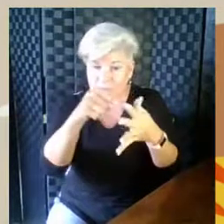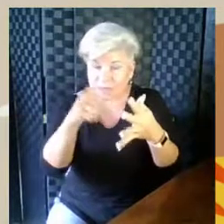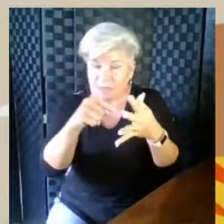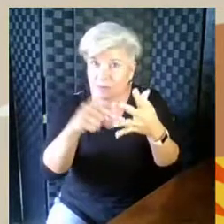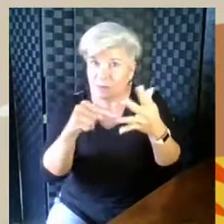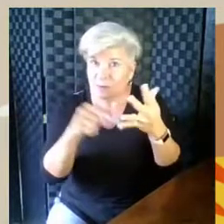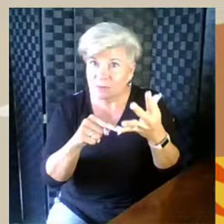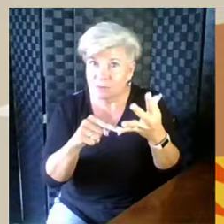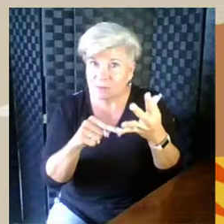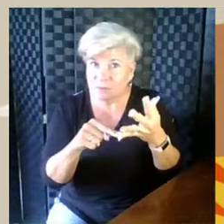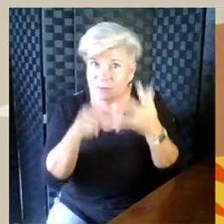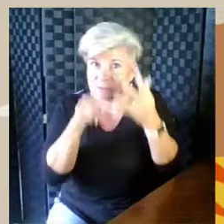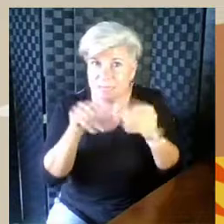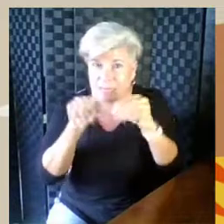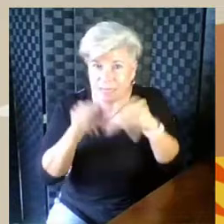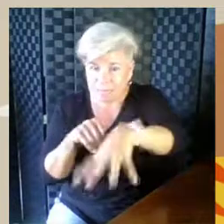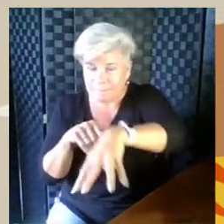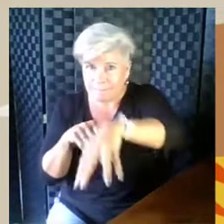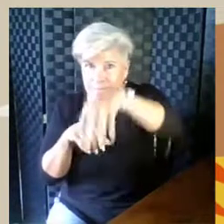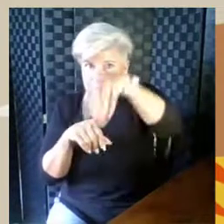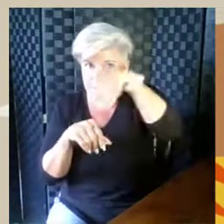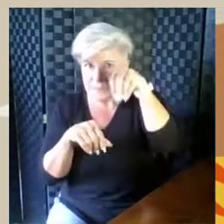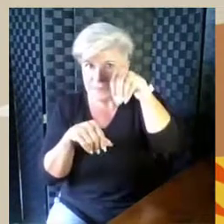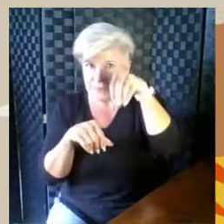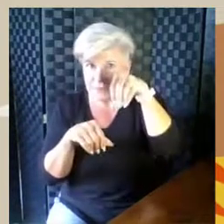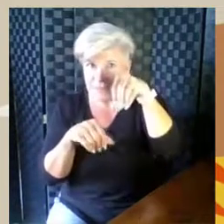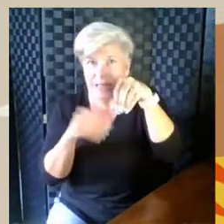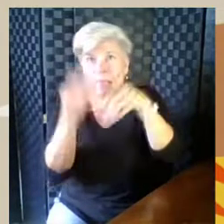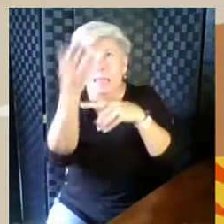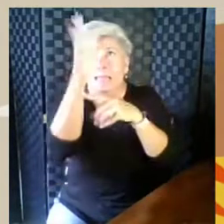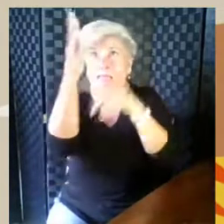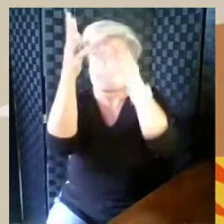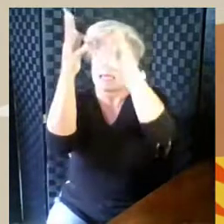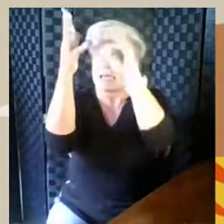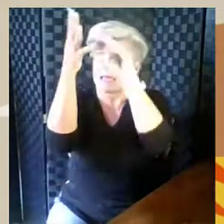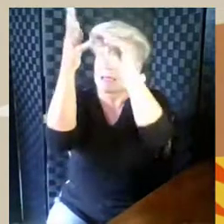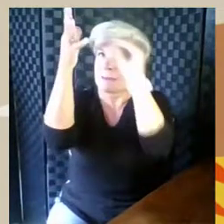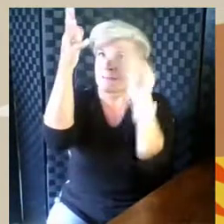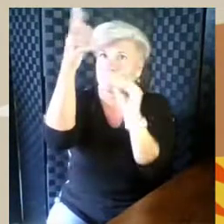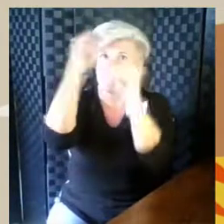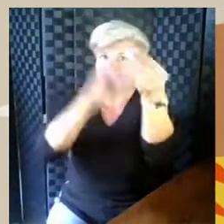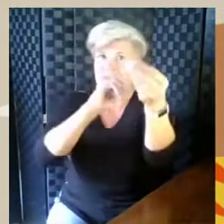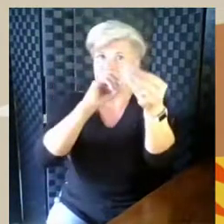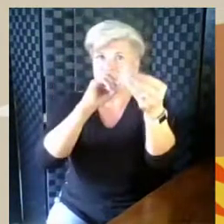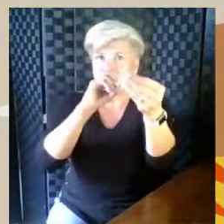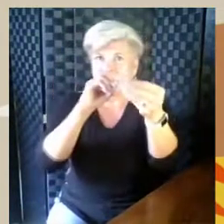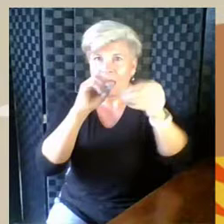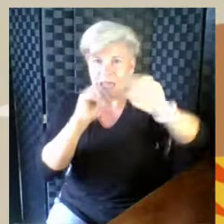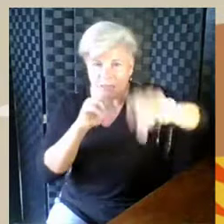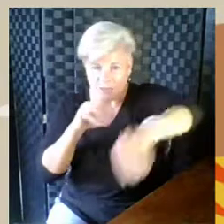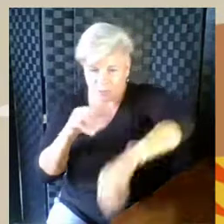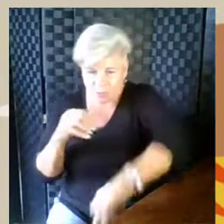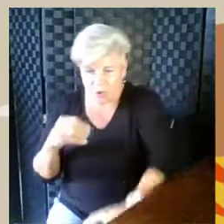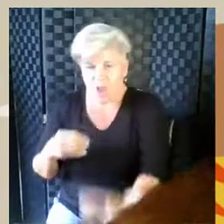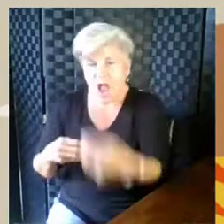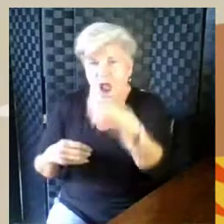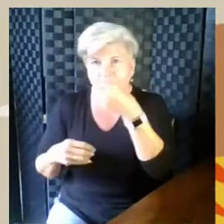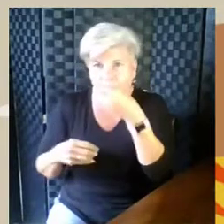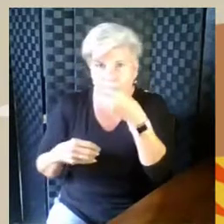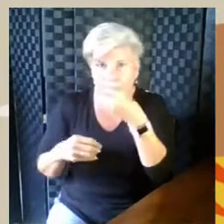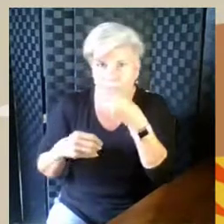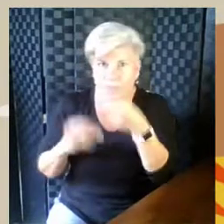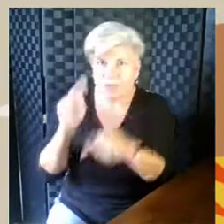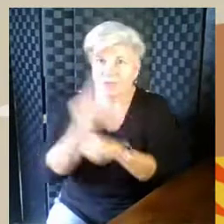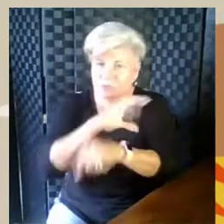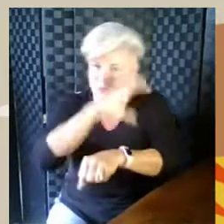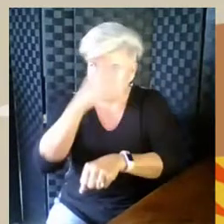fingers. They can pick items up, tear leaves off branches, and scoop food into their mouths